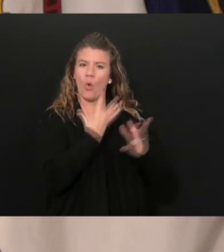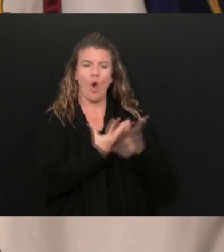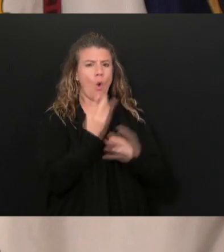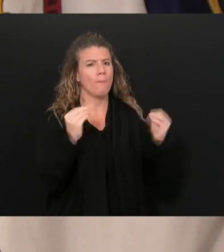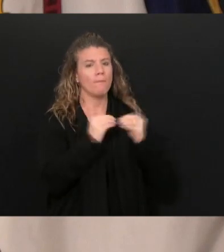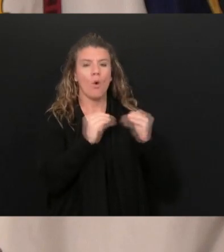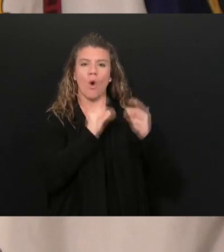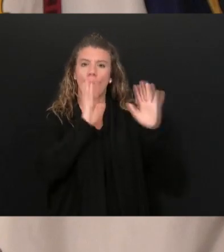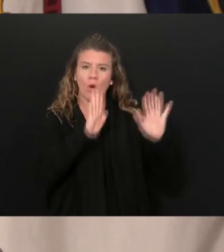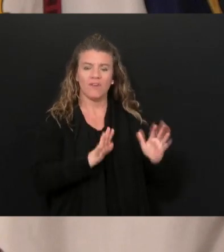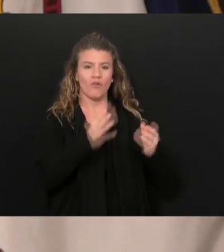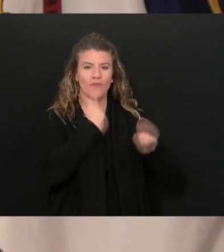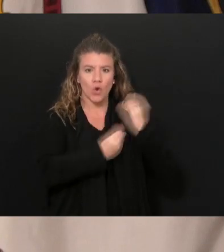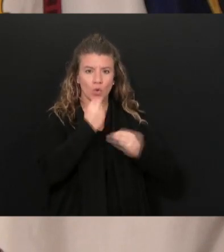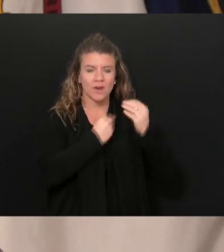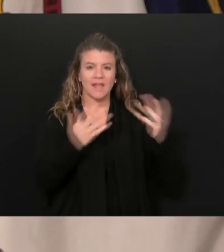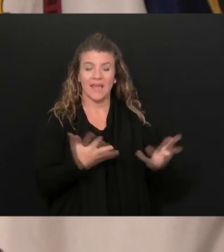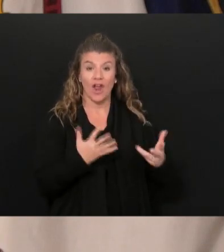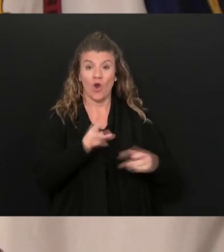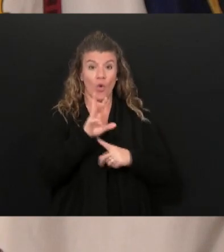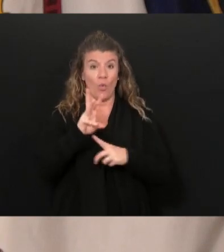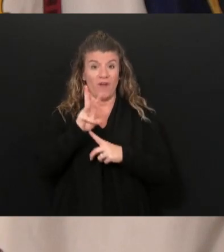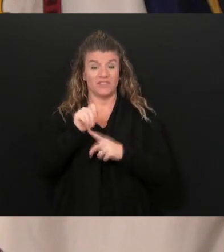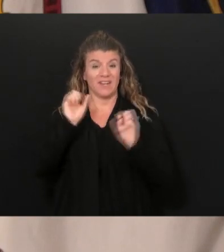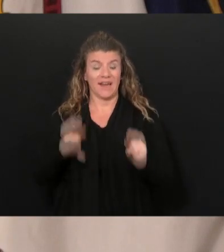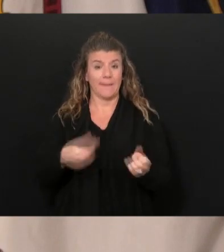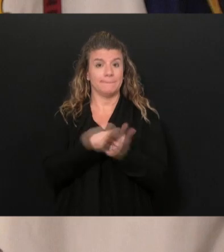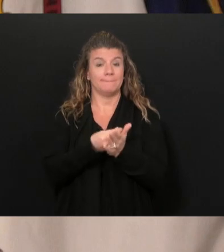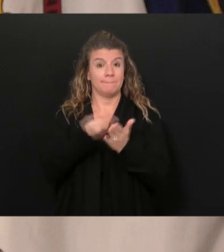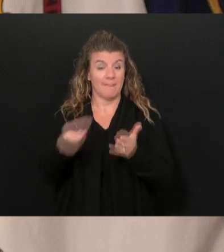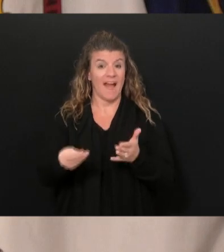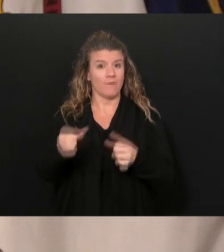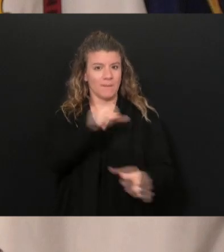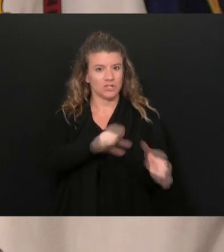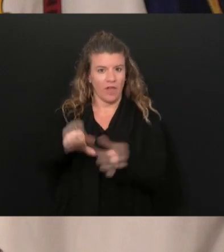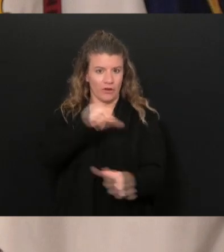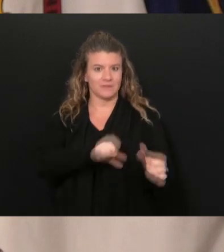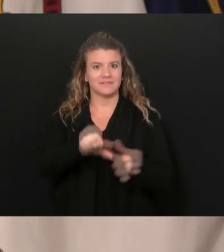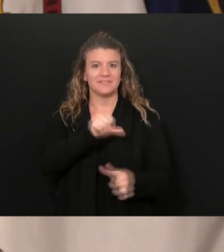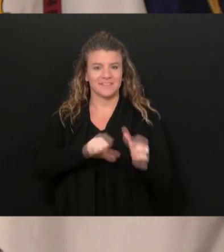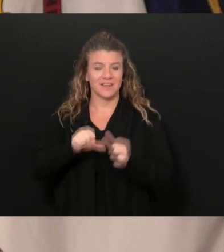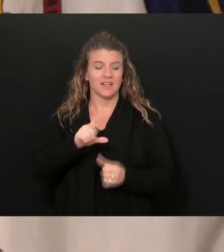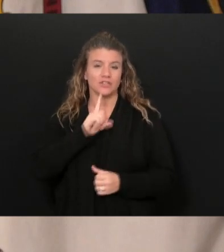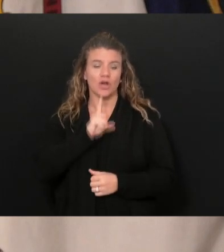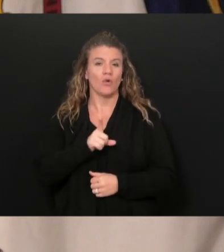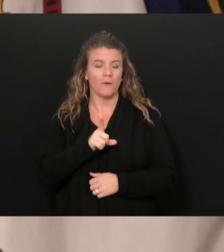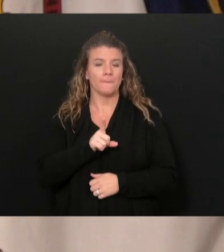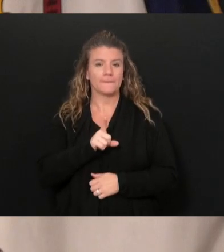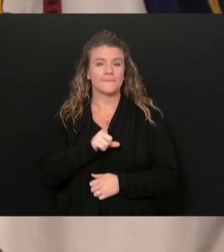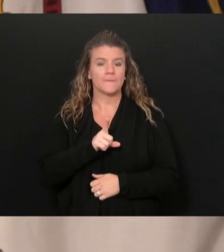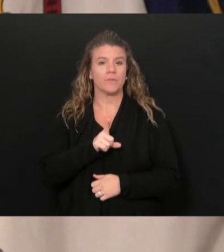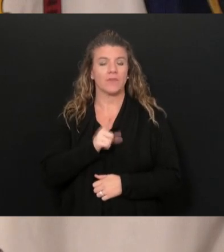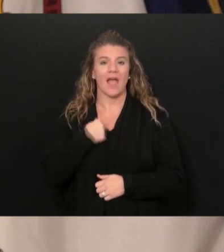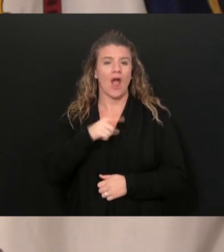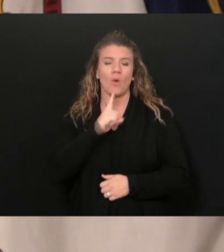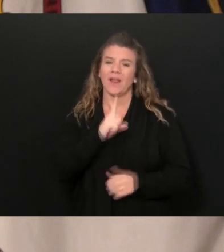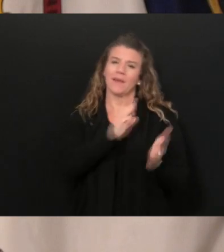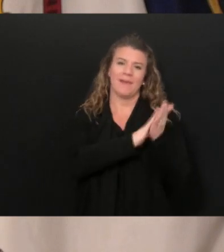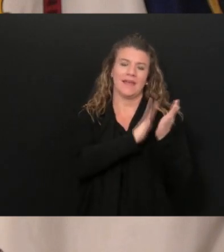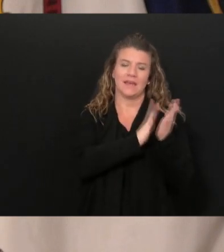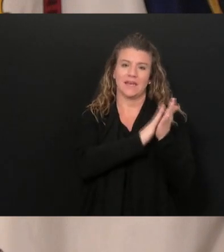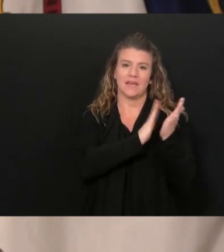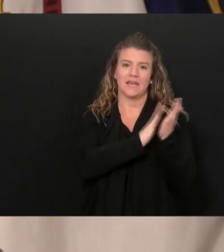wonderful produce and everything to where West Virginians can buy. And so I commend, like I